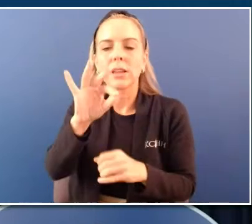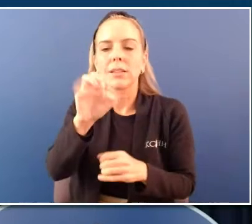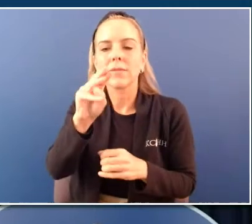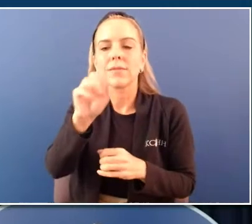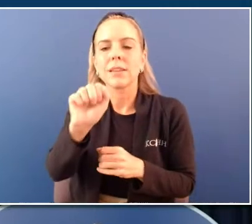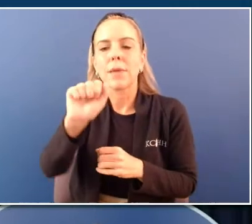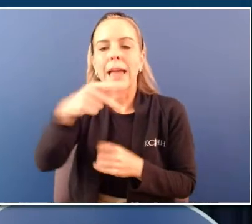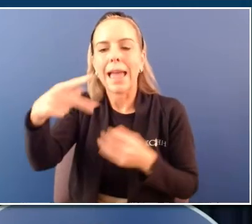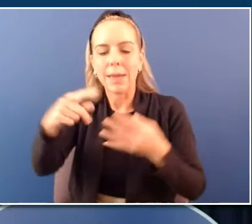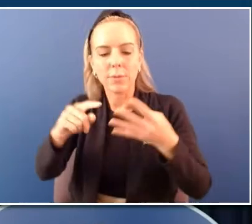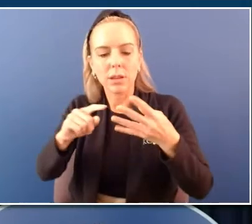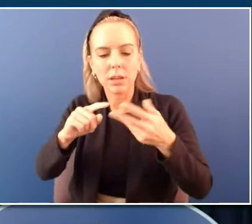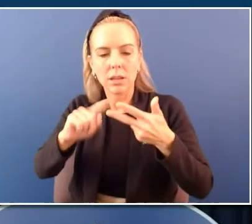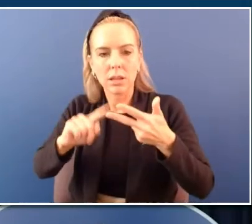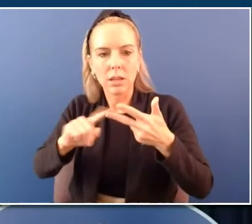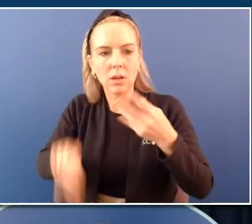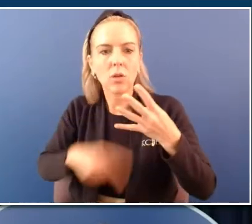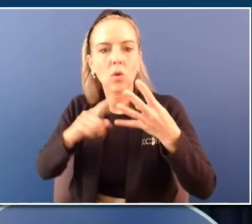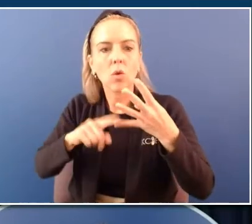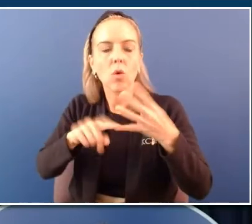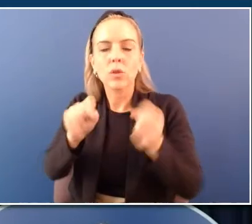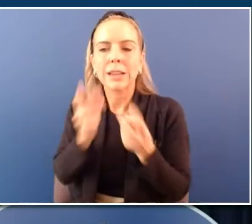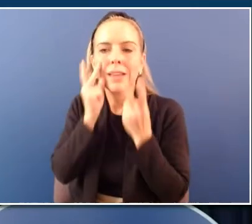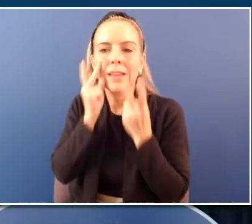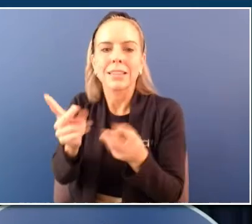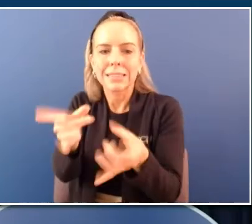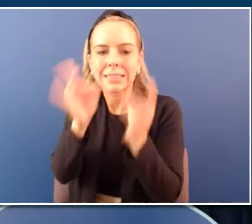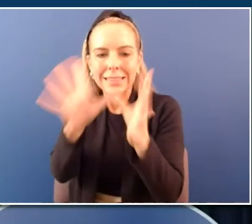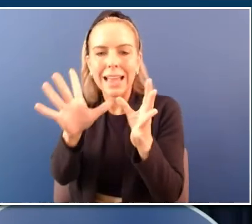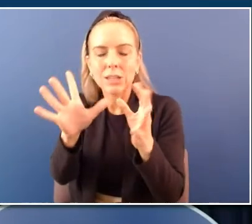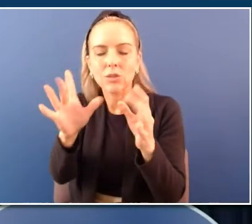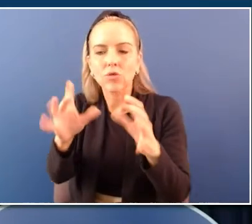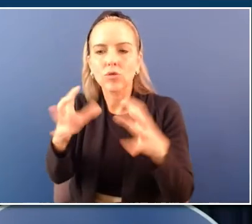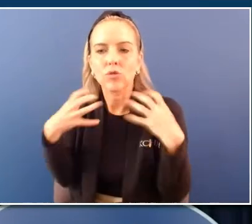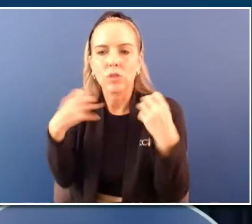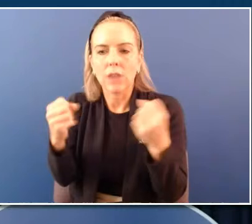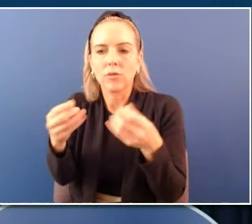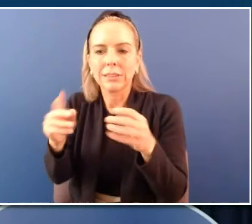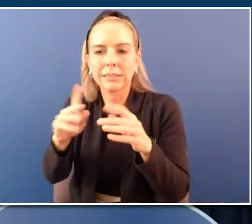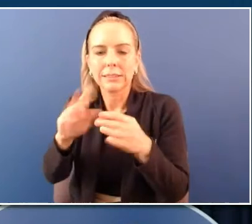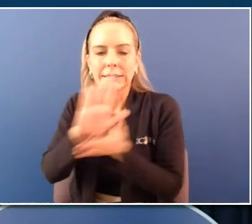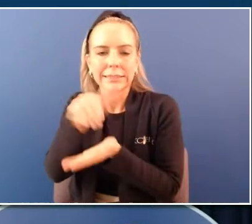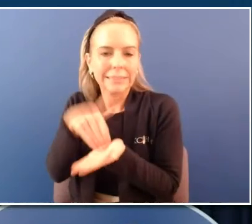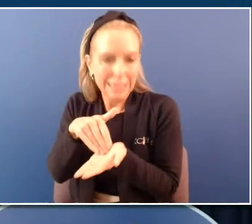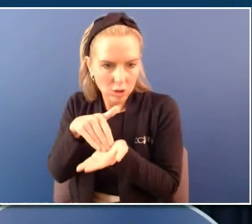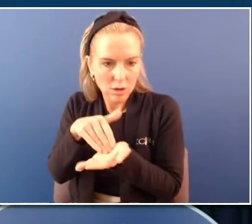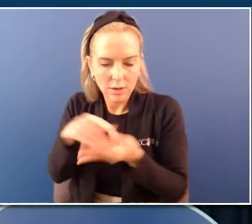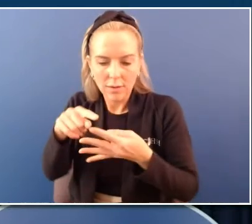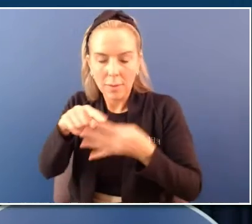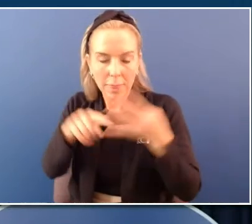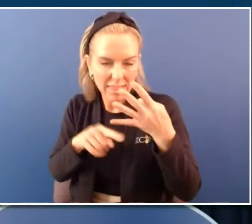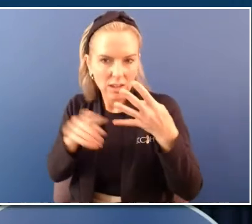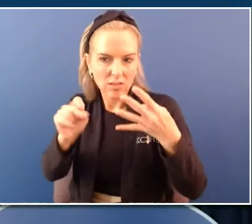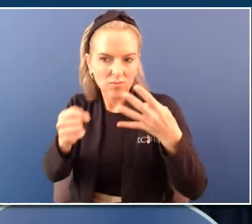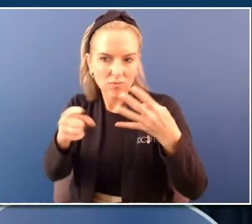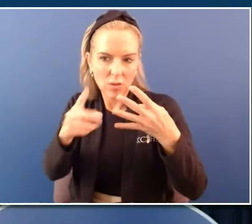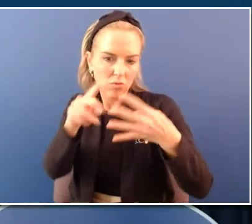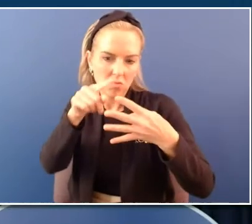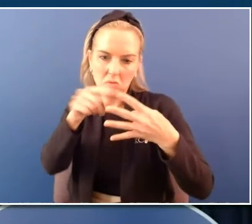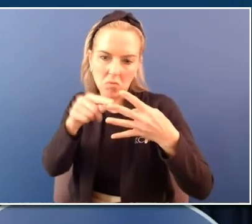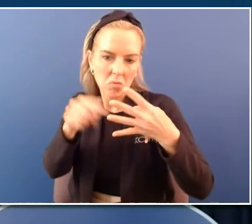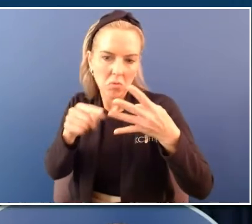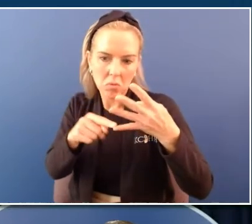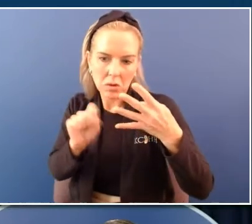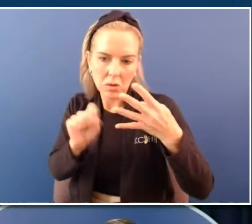a disaster recovery center. Disaster recovery centers, there is a locator on